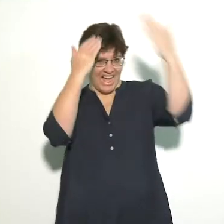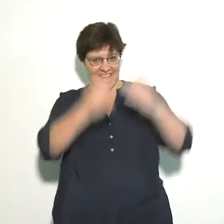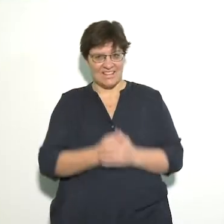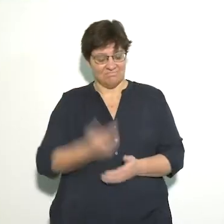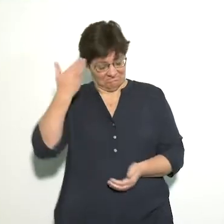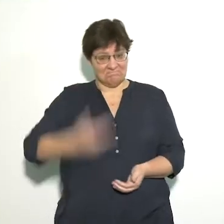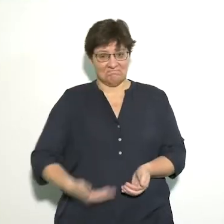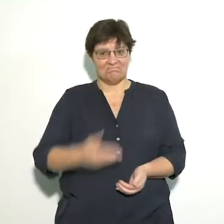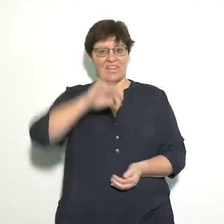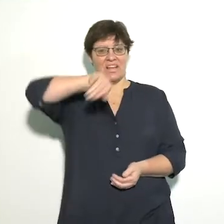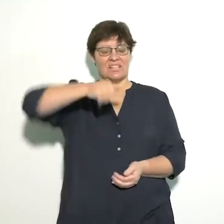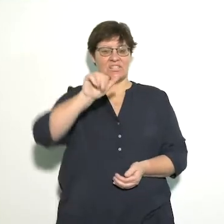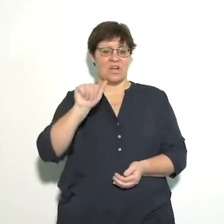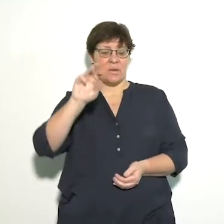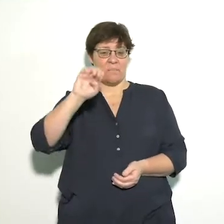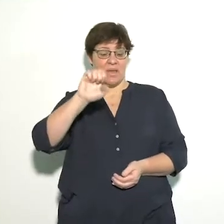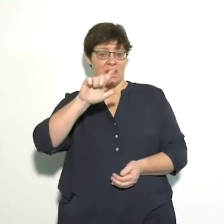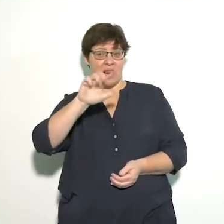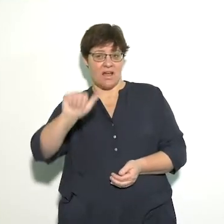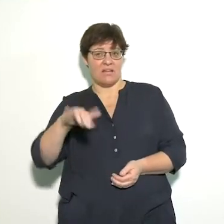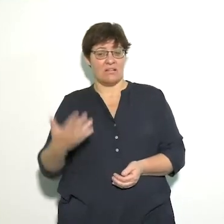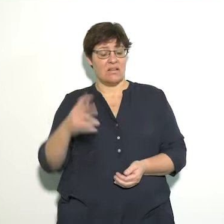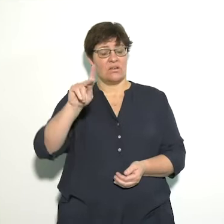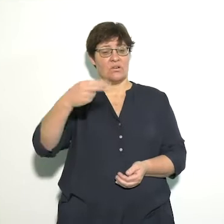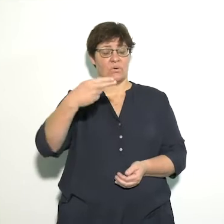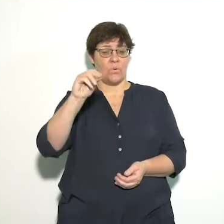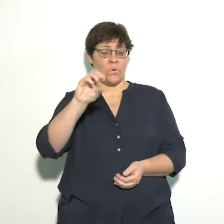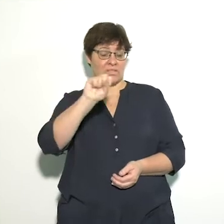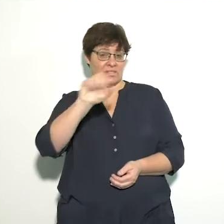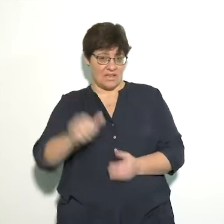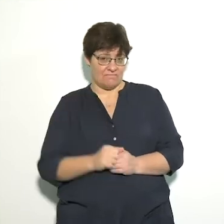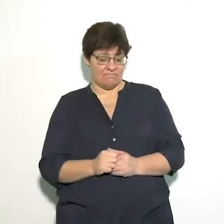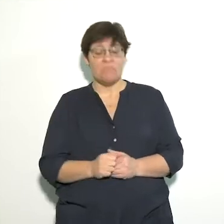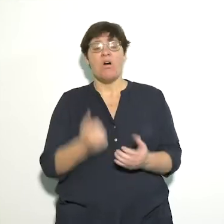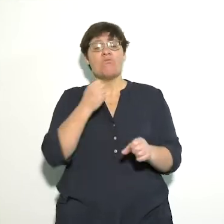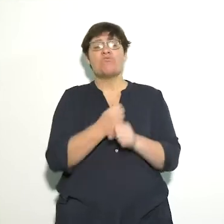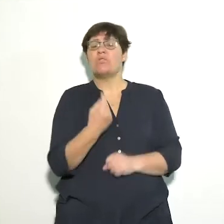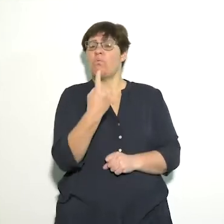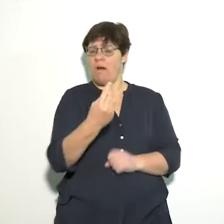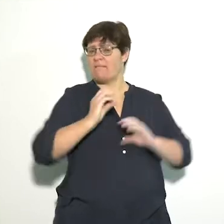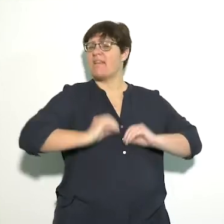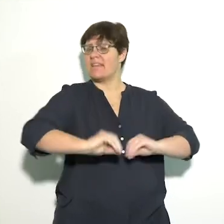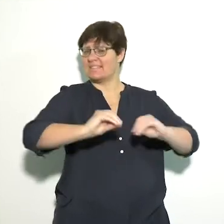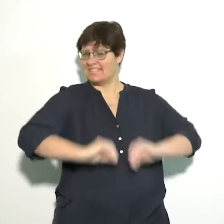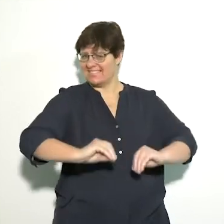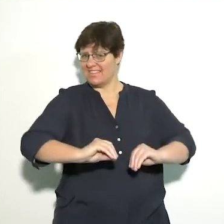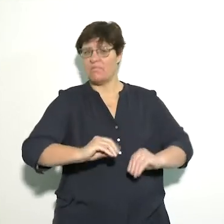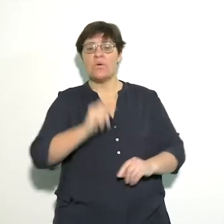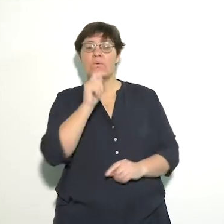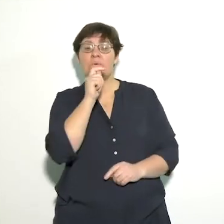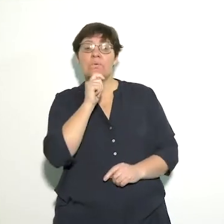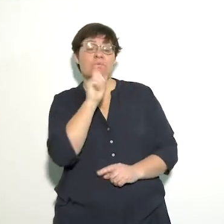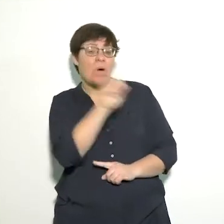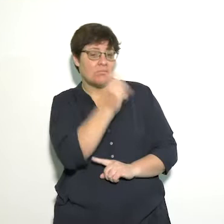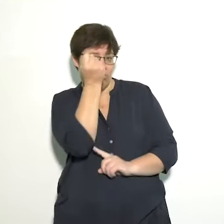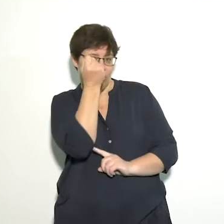Hi, I'm Jamela Kosa, and today I'll be sharing a lesson for grade 1s using a